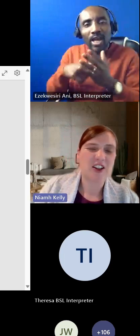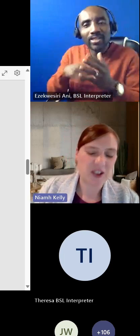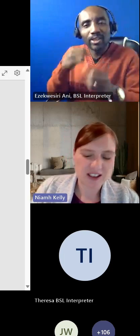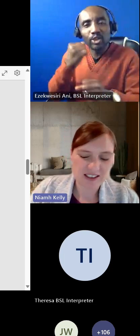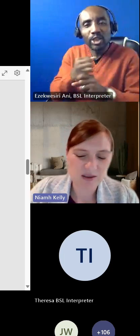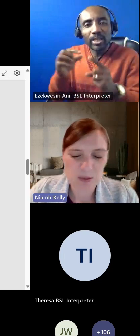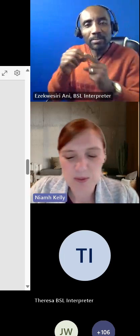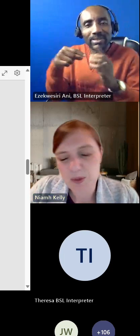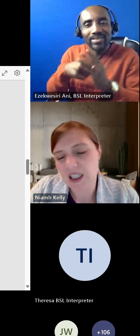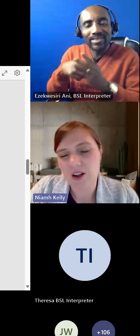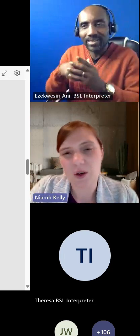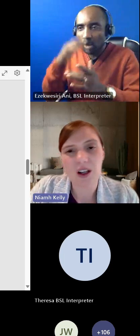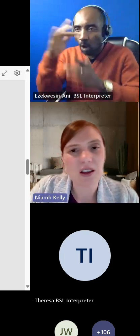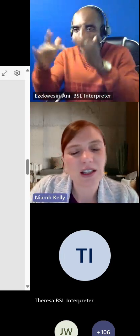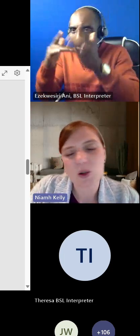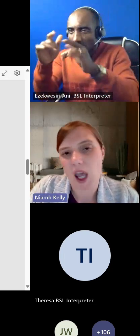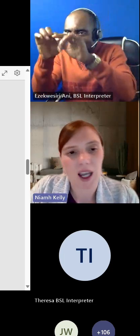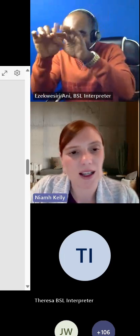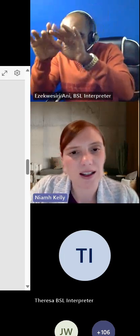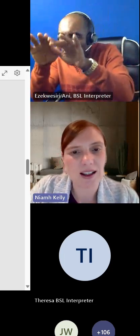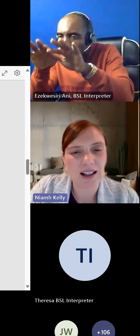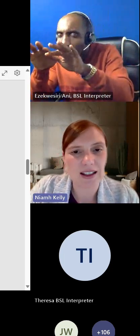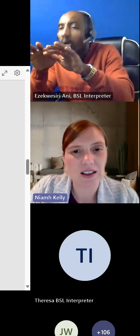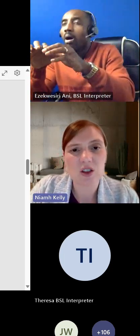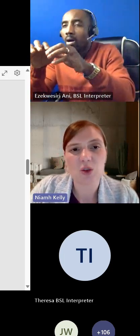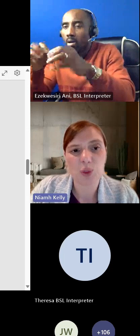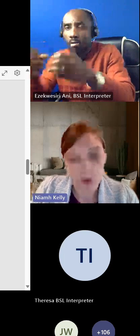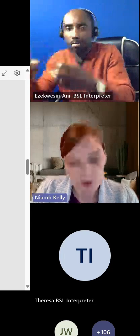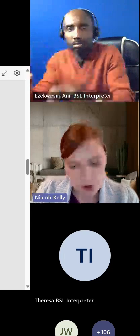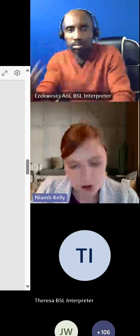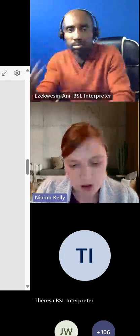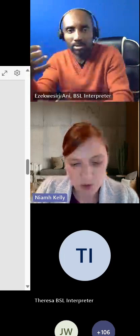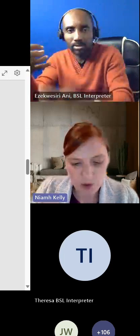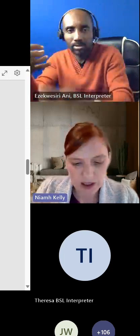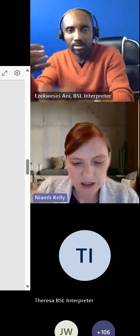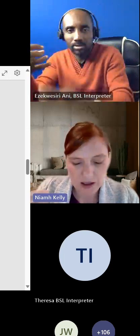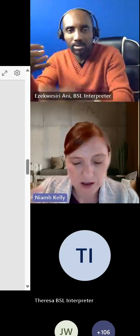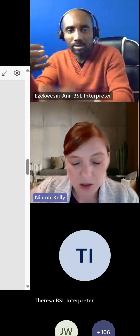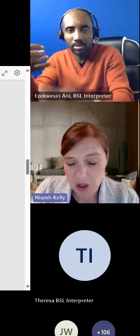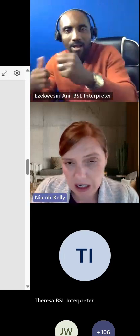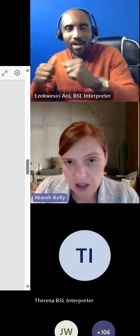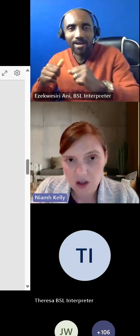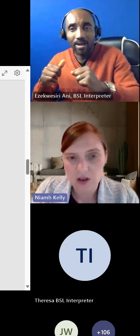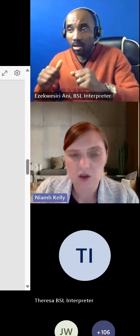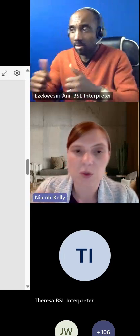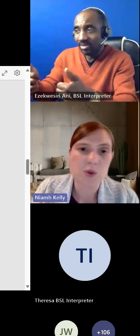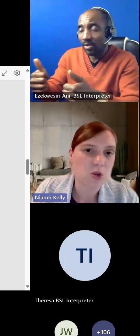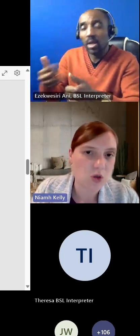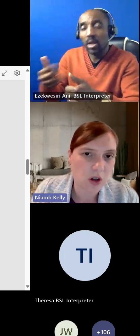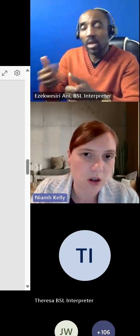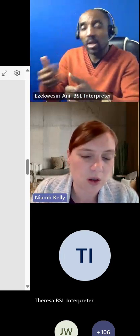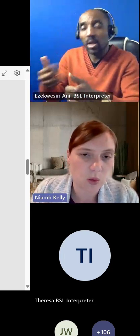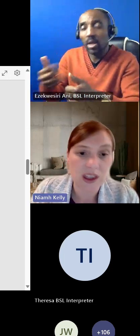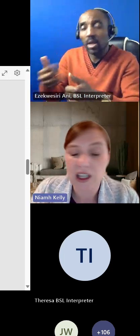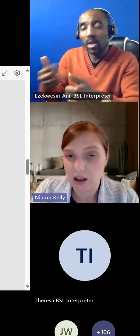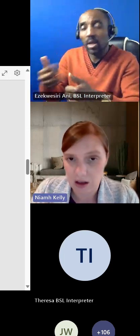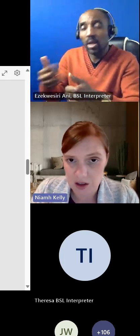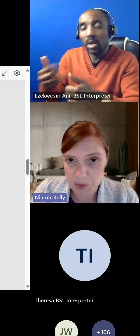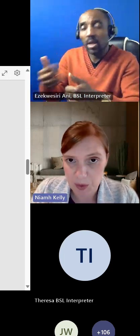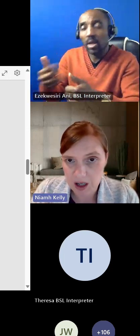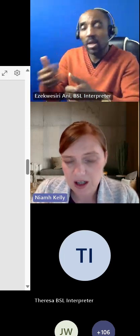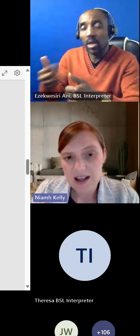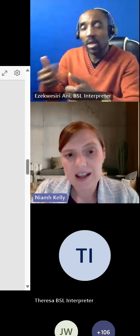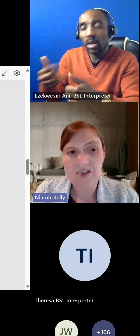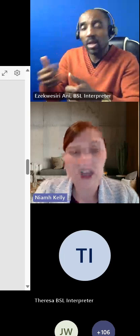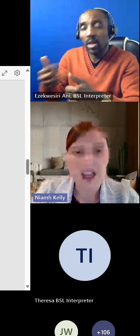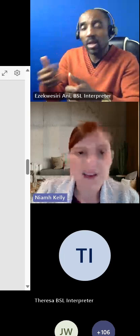then, but you know what? That's okay. Like some people struggle with communication, some people struggle with thinking